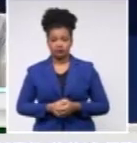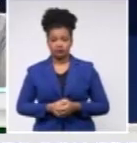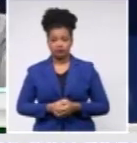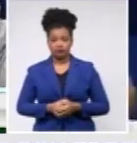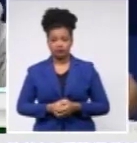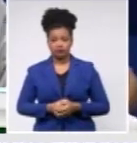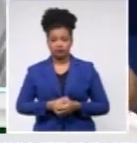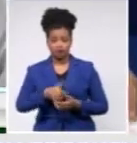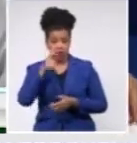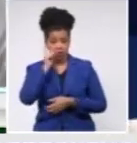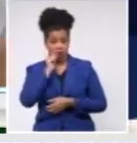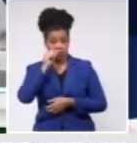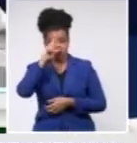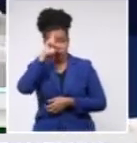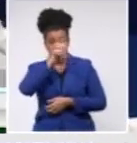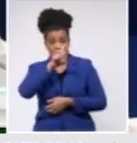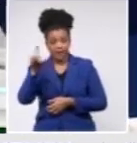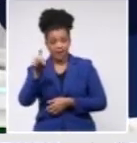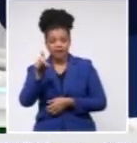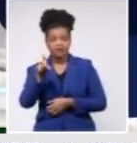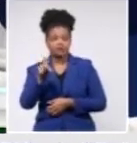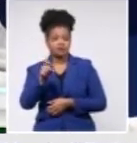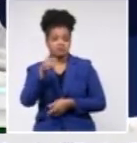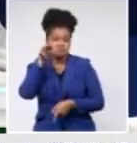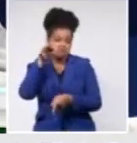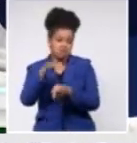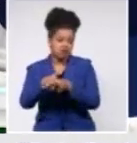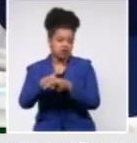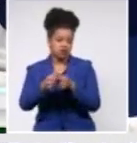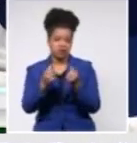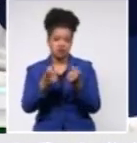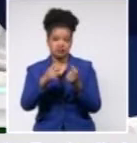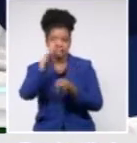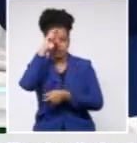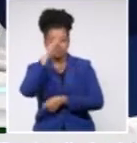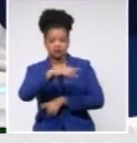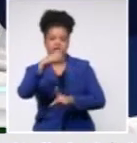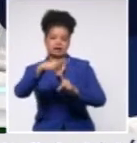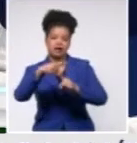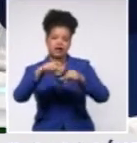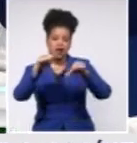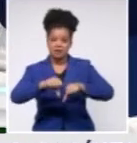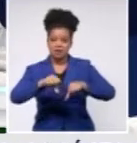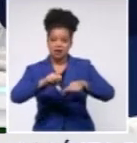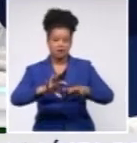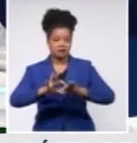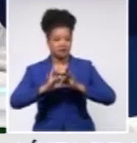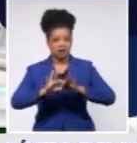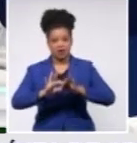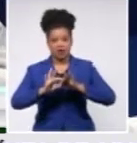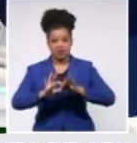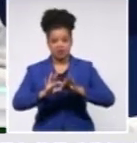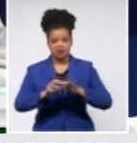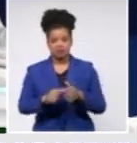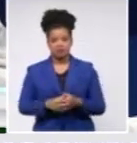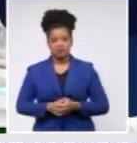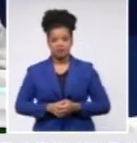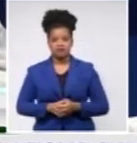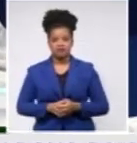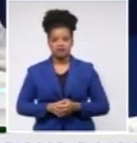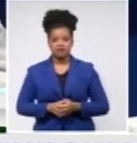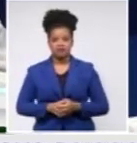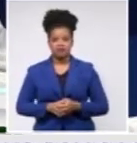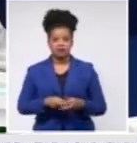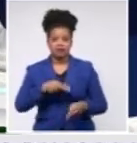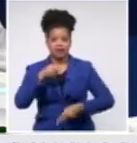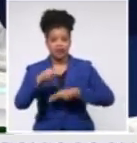could not be revived. We offer our condolences to his family and friends. The other patient